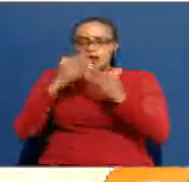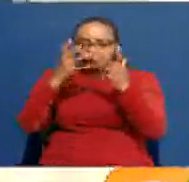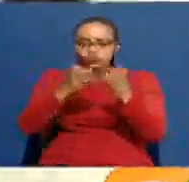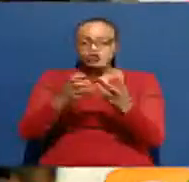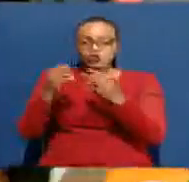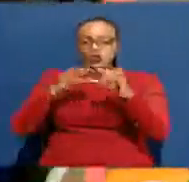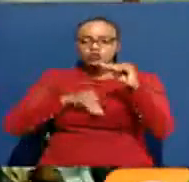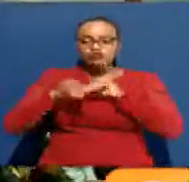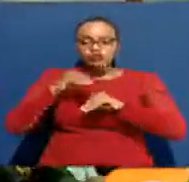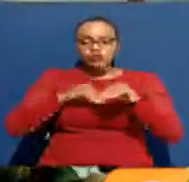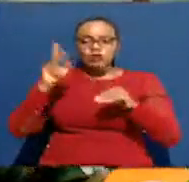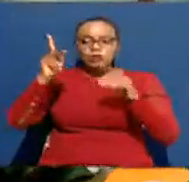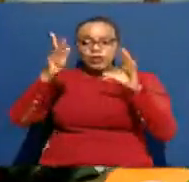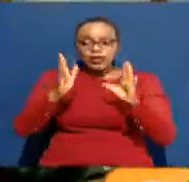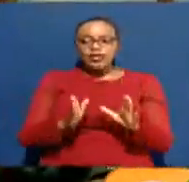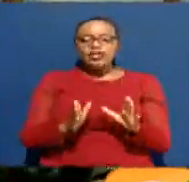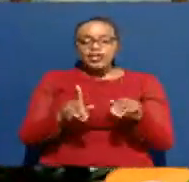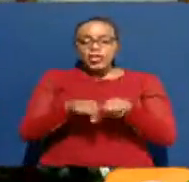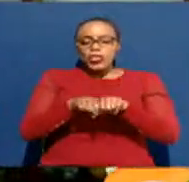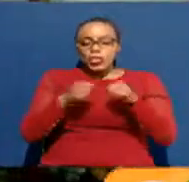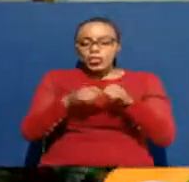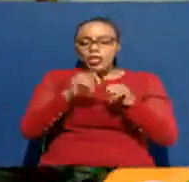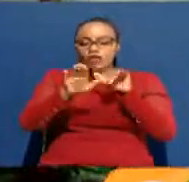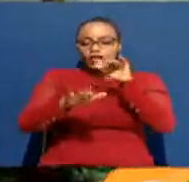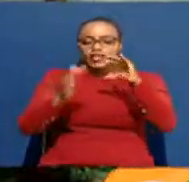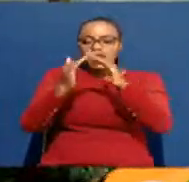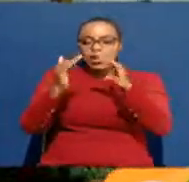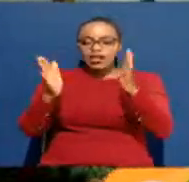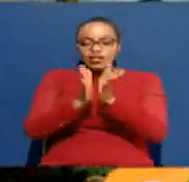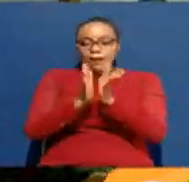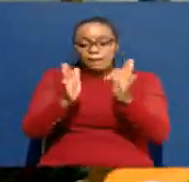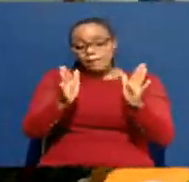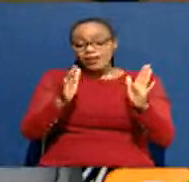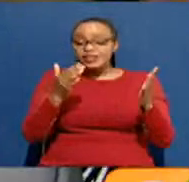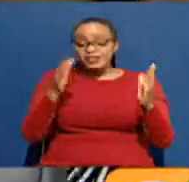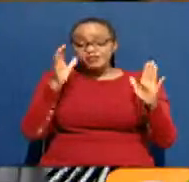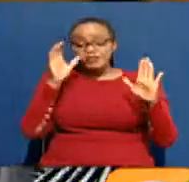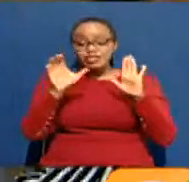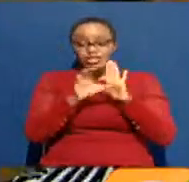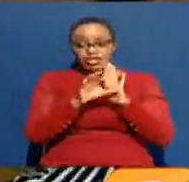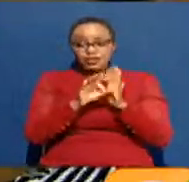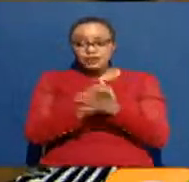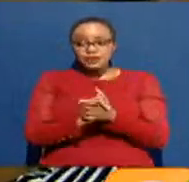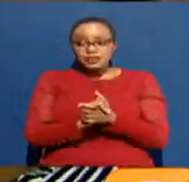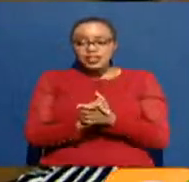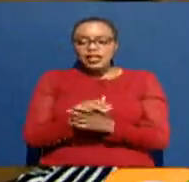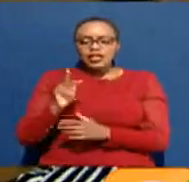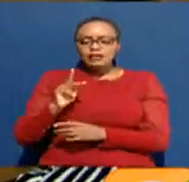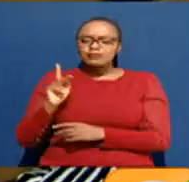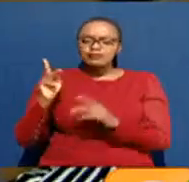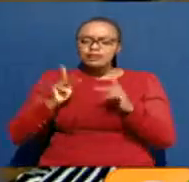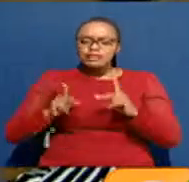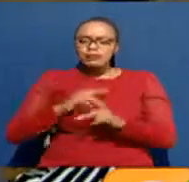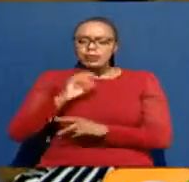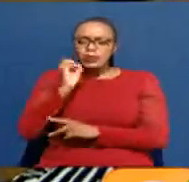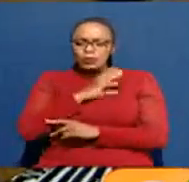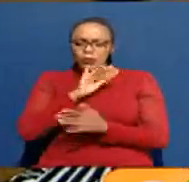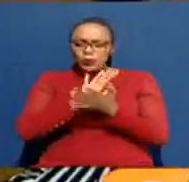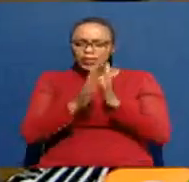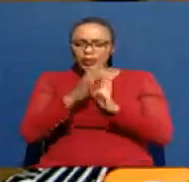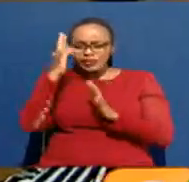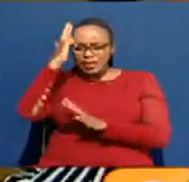bribes from Kenyans, tarnishing the Nyayo House public image. The public cannot be complaining in vain. There must be a